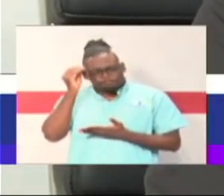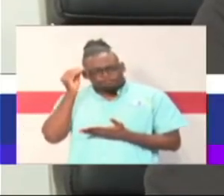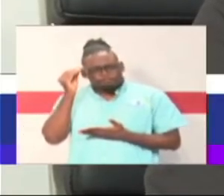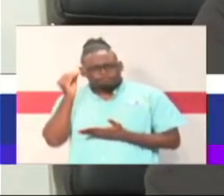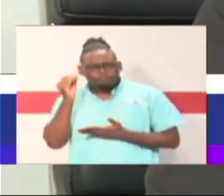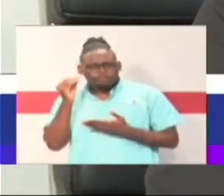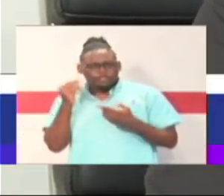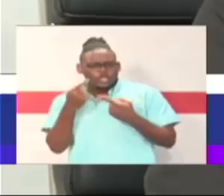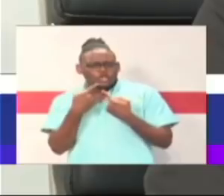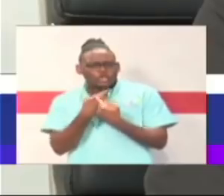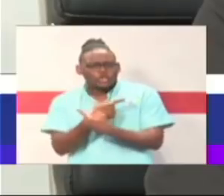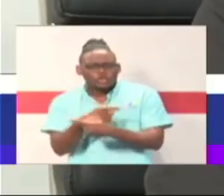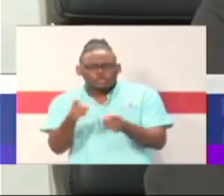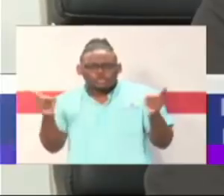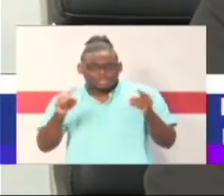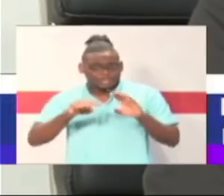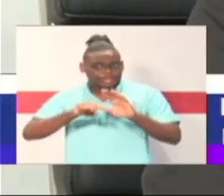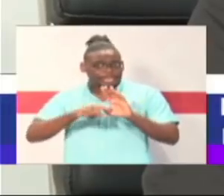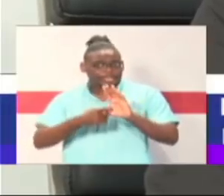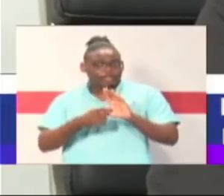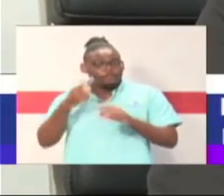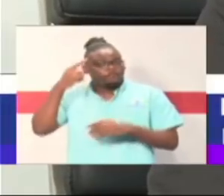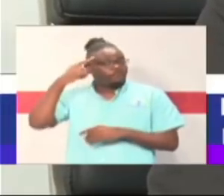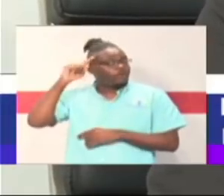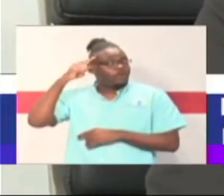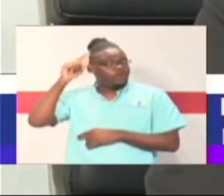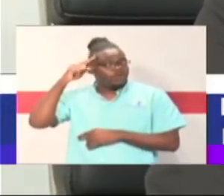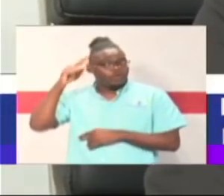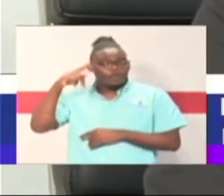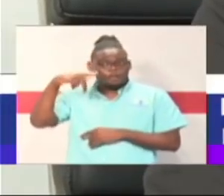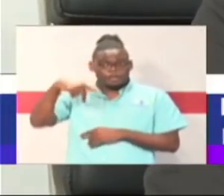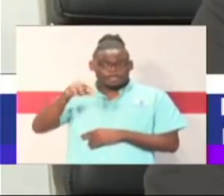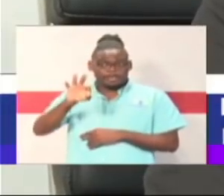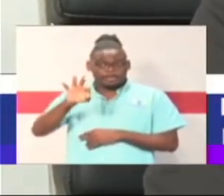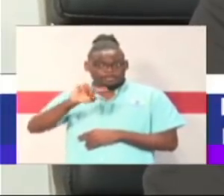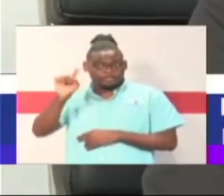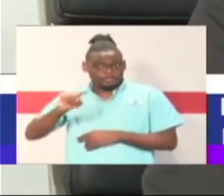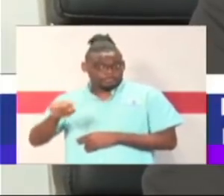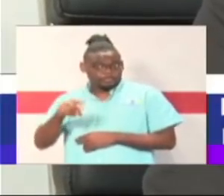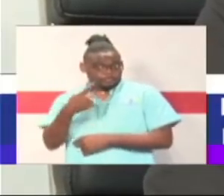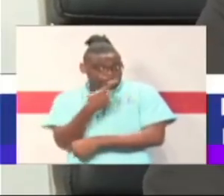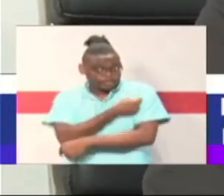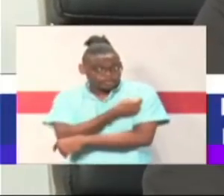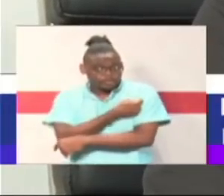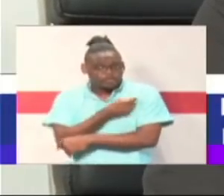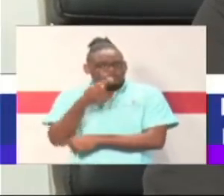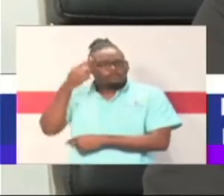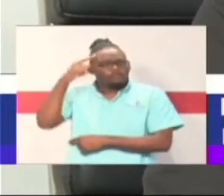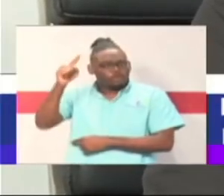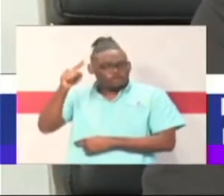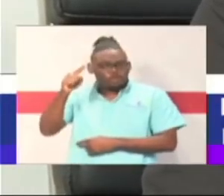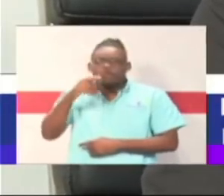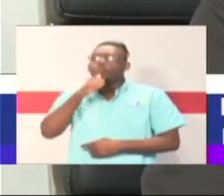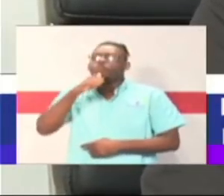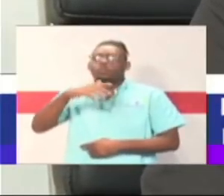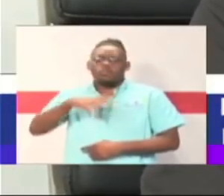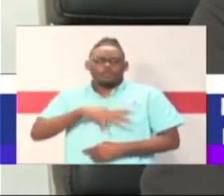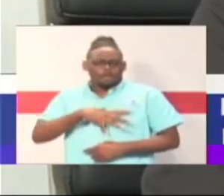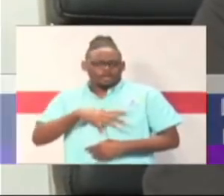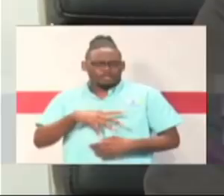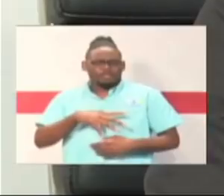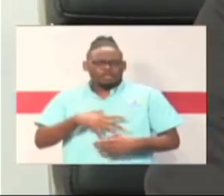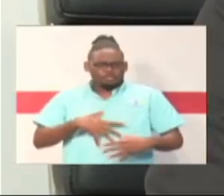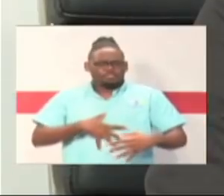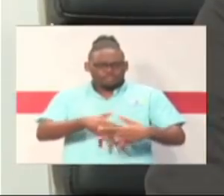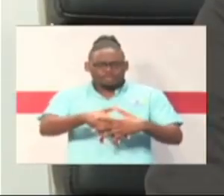rollout and the approvals for the Pfizer vaccination program in pregnant women, and there were several questions being asked on the